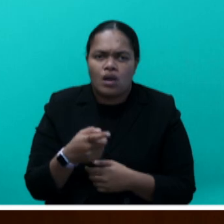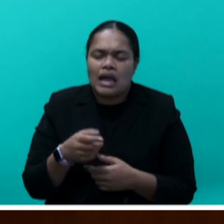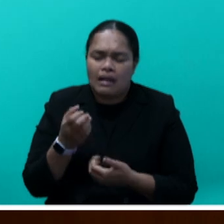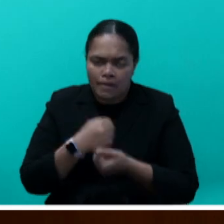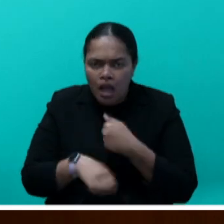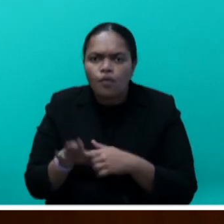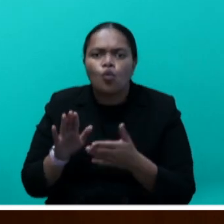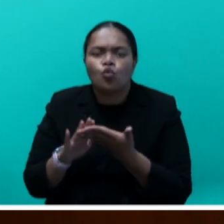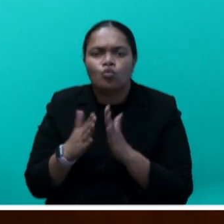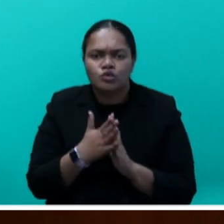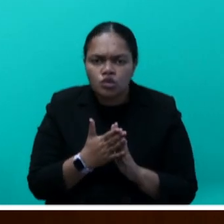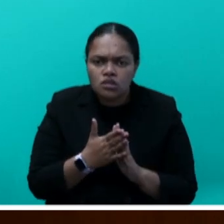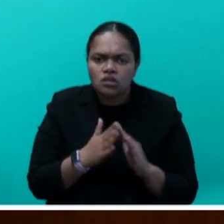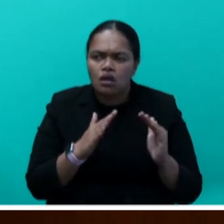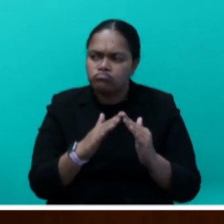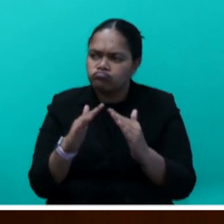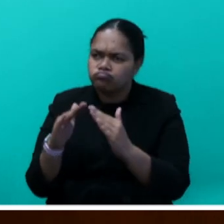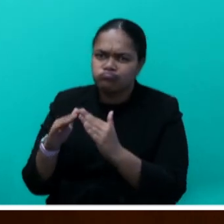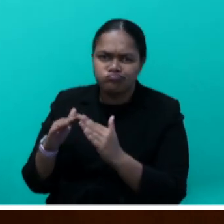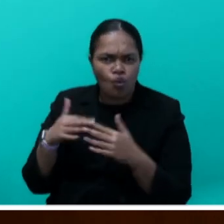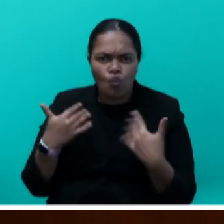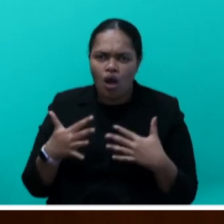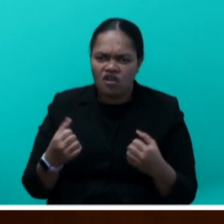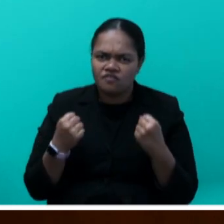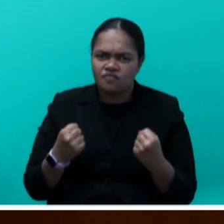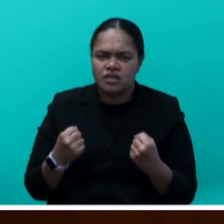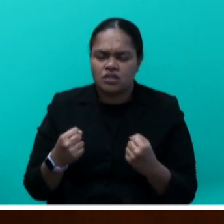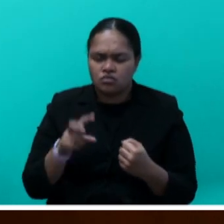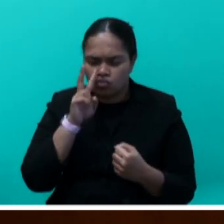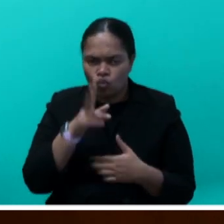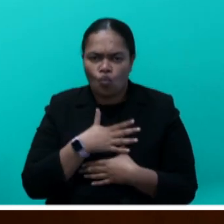communities where residents have grown healthier and wealthier